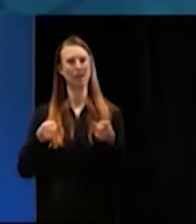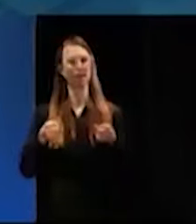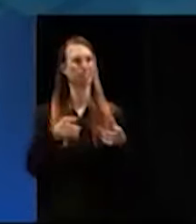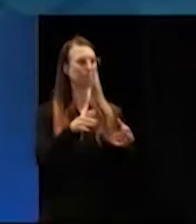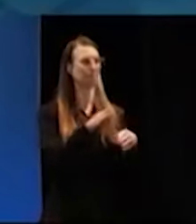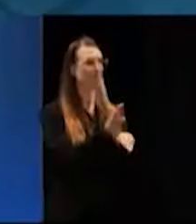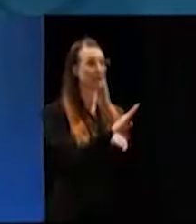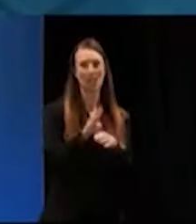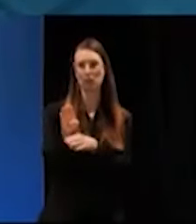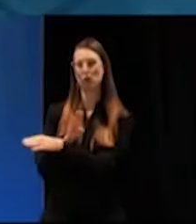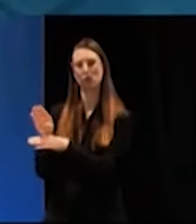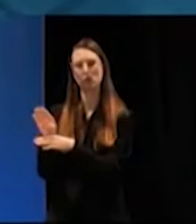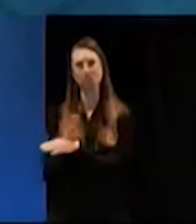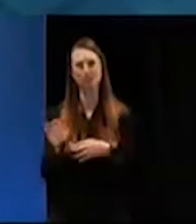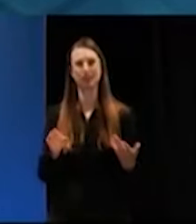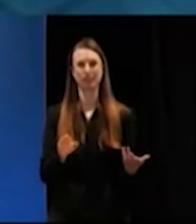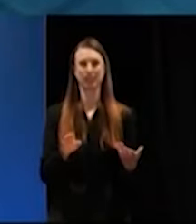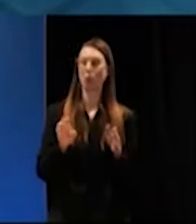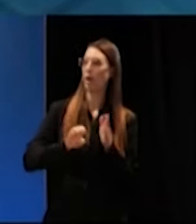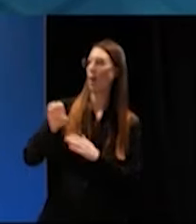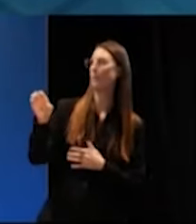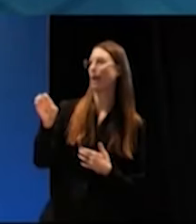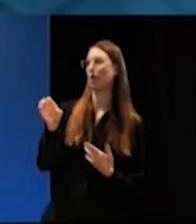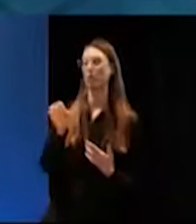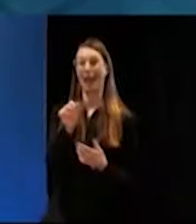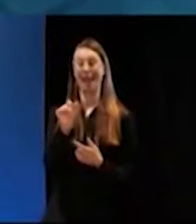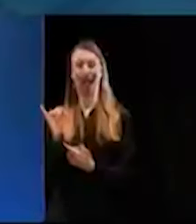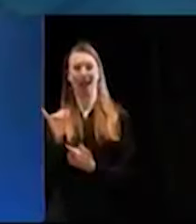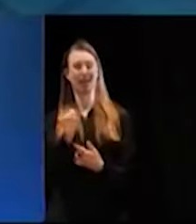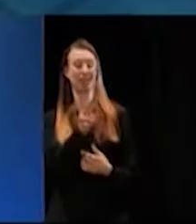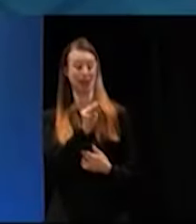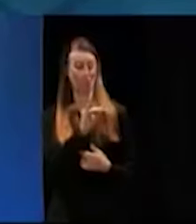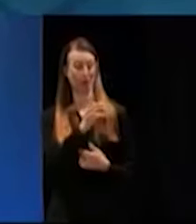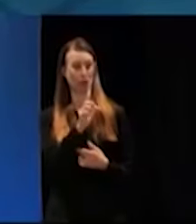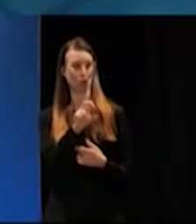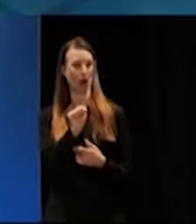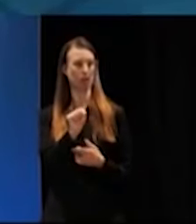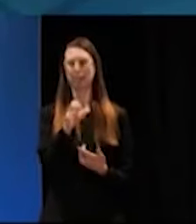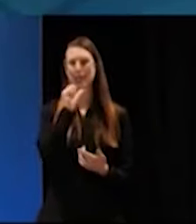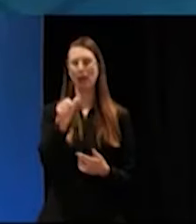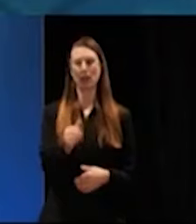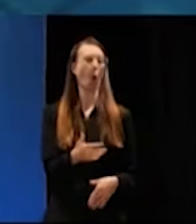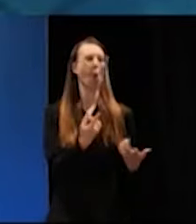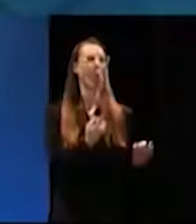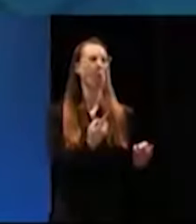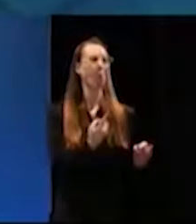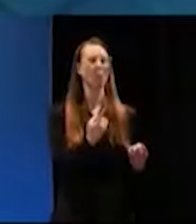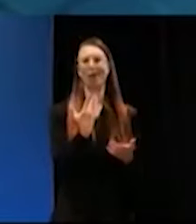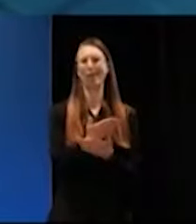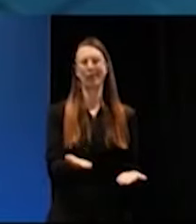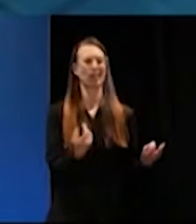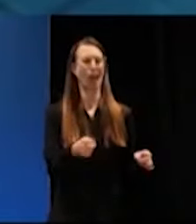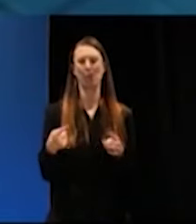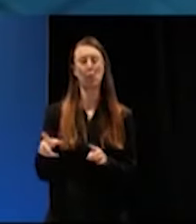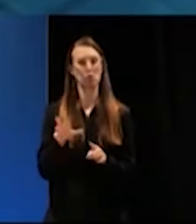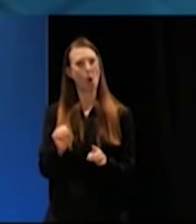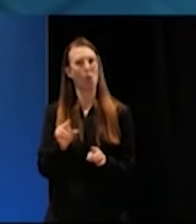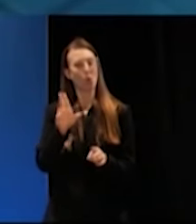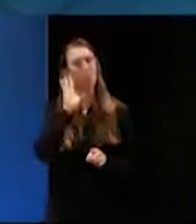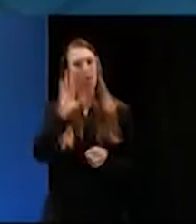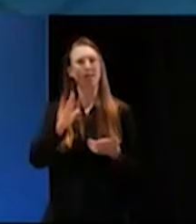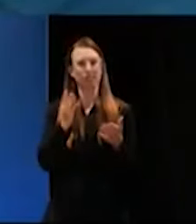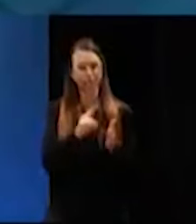we are, these Empire AI and Micron, they're not one-offs. That's the start of a massive trend, as others